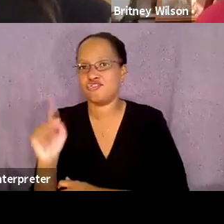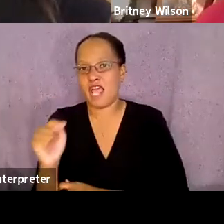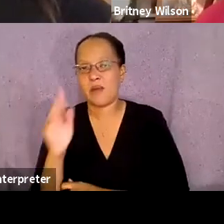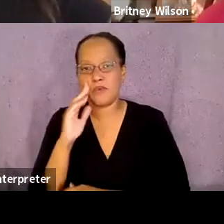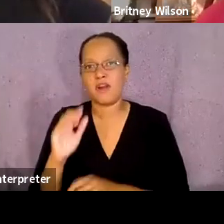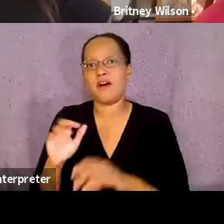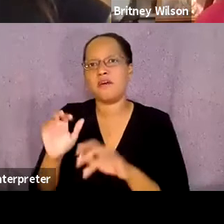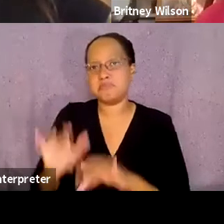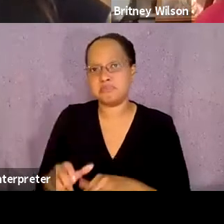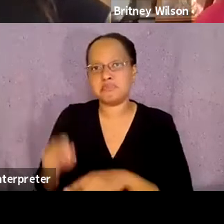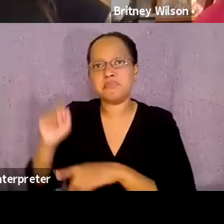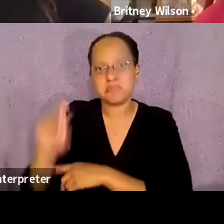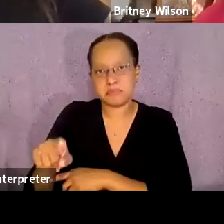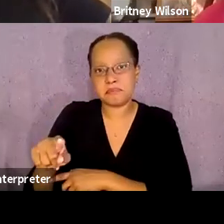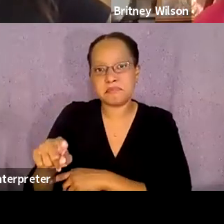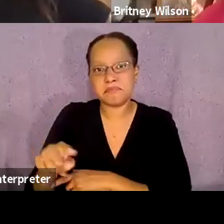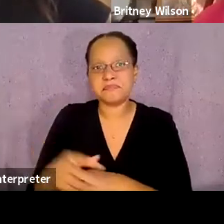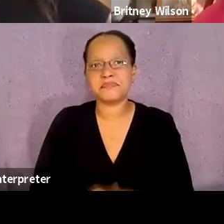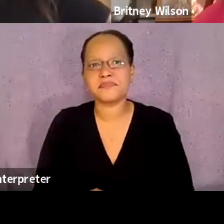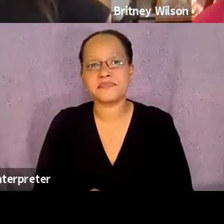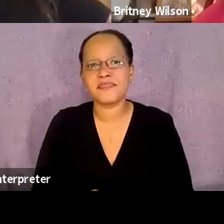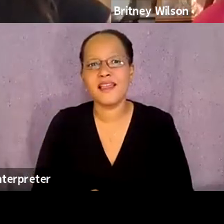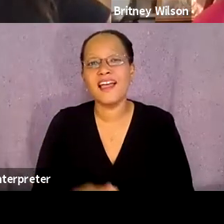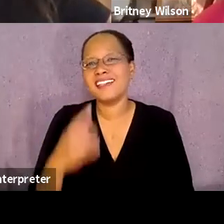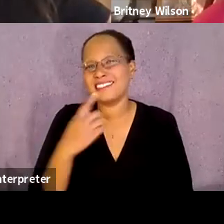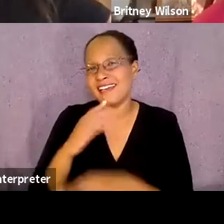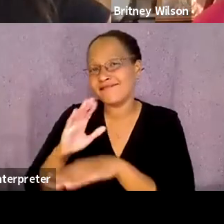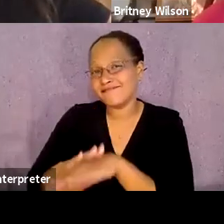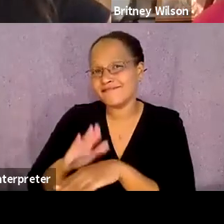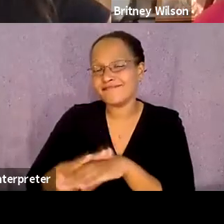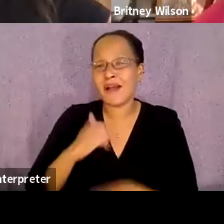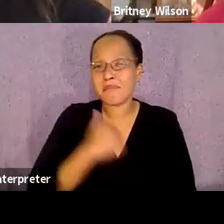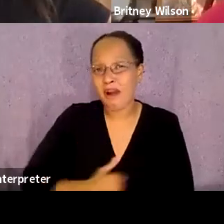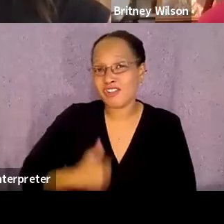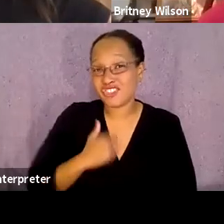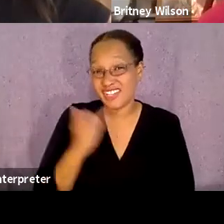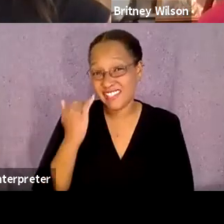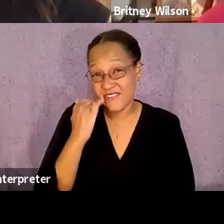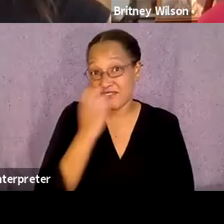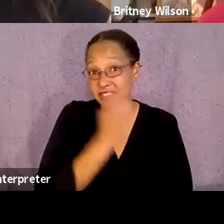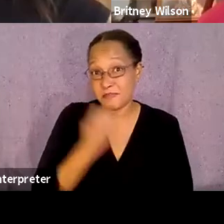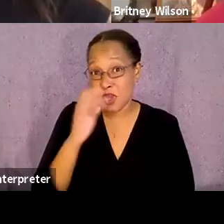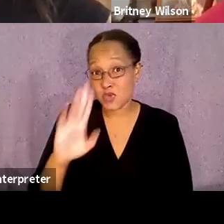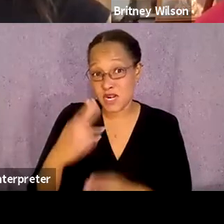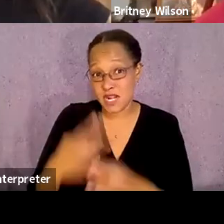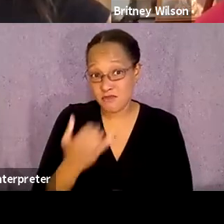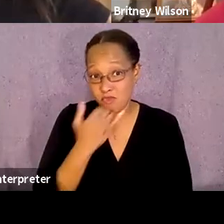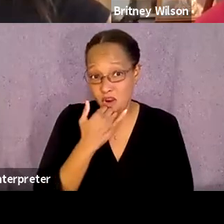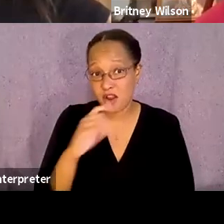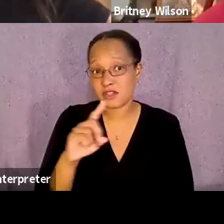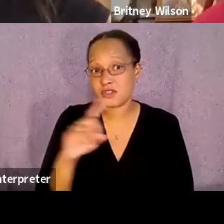in just a moment too. And apologies in advance if I mess up your name. Zoya Sahota,